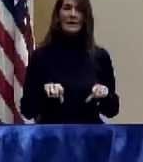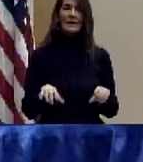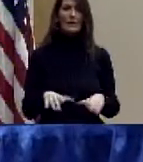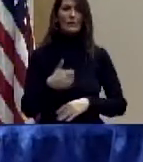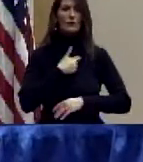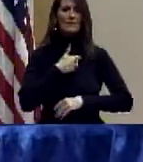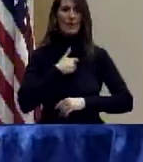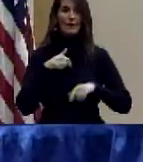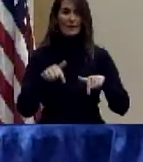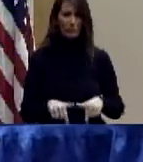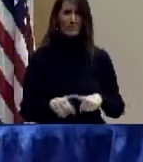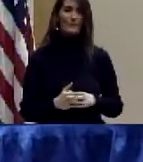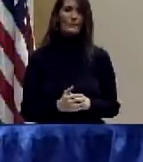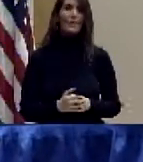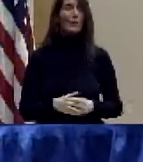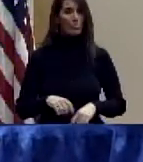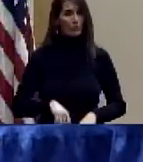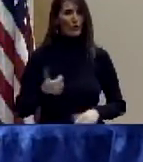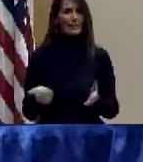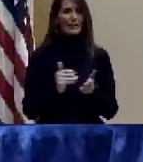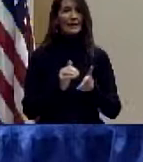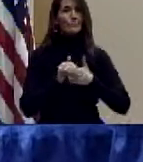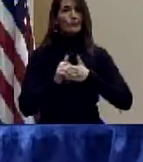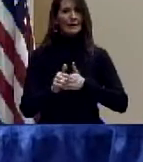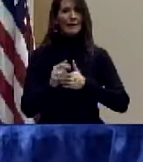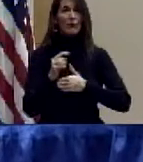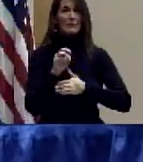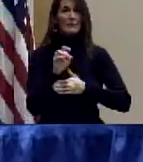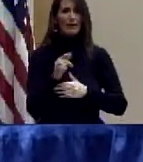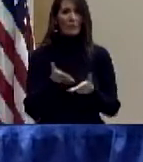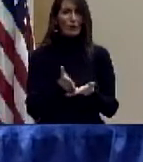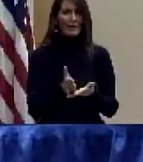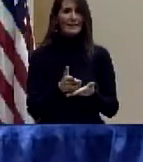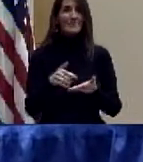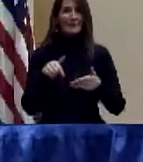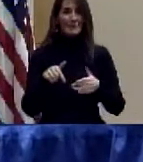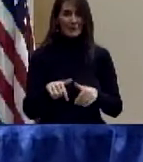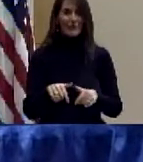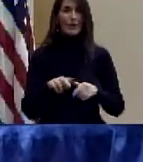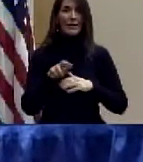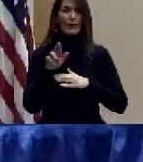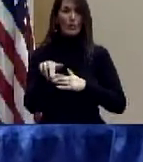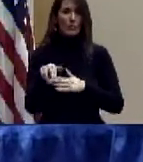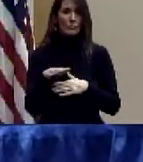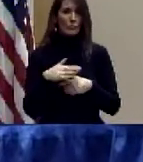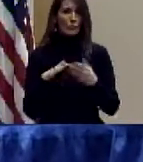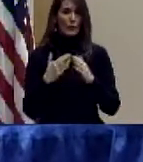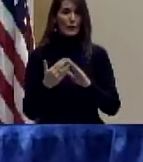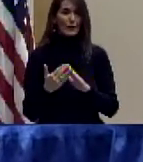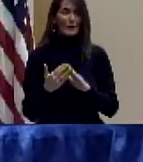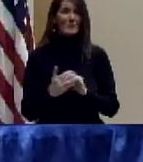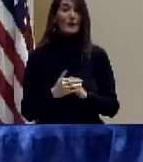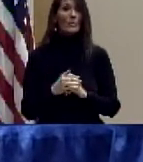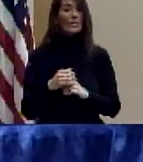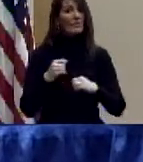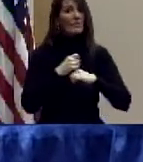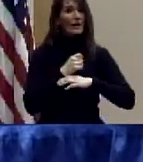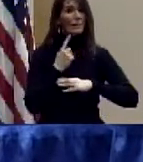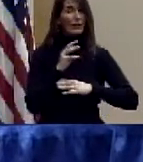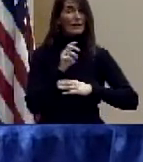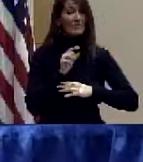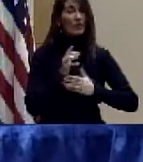And we are once again proud to take the lead in civil rights here in the greater Rochester community, where the fight for civil rights for